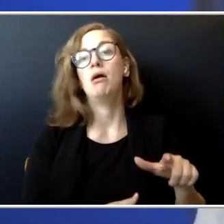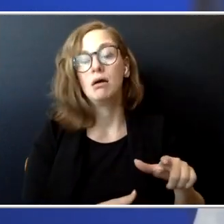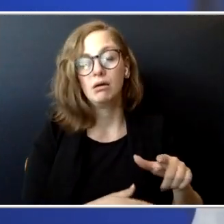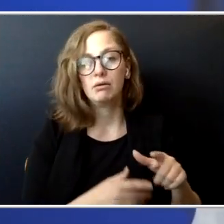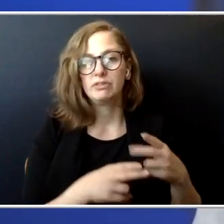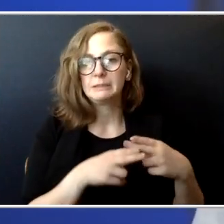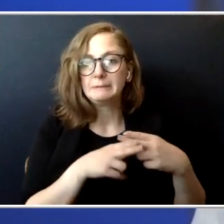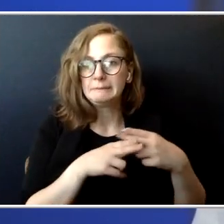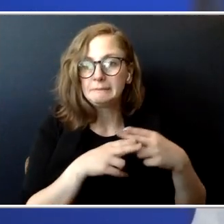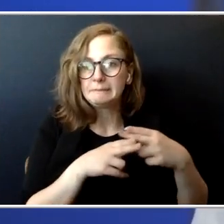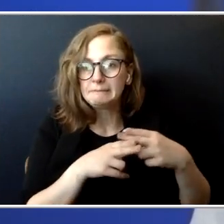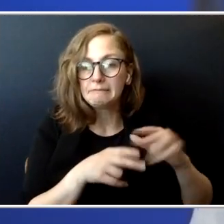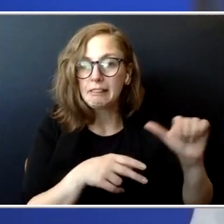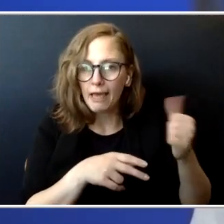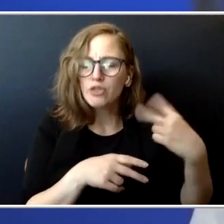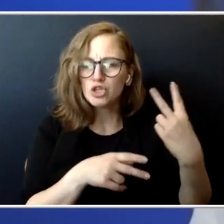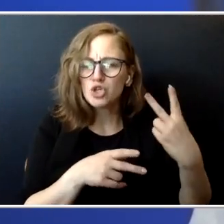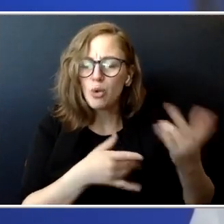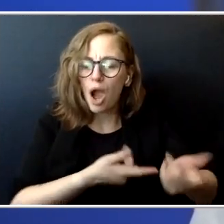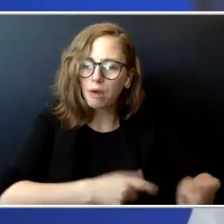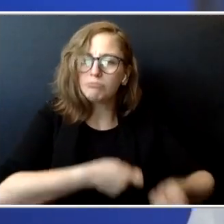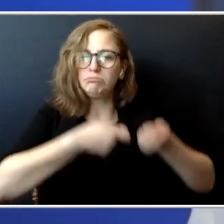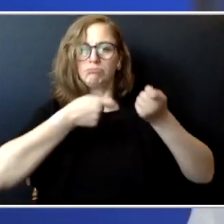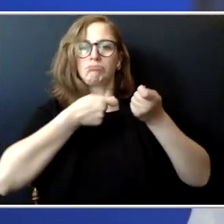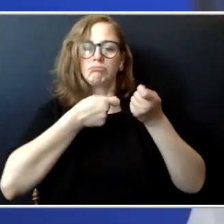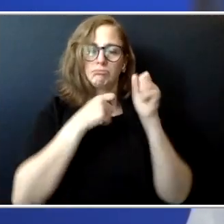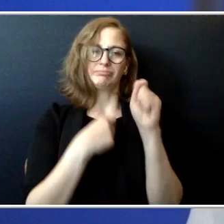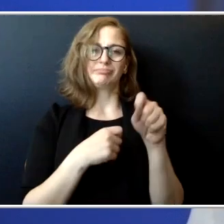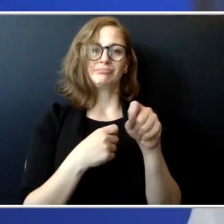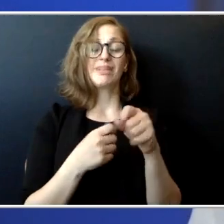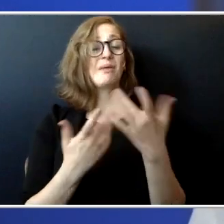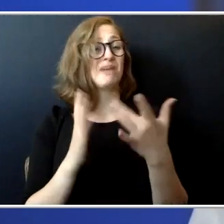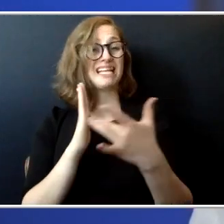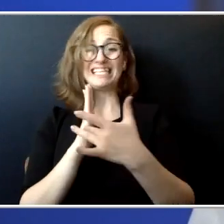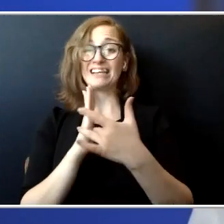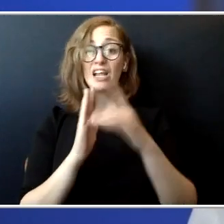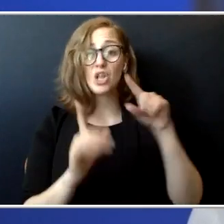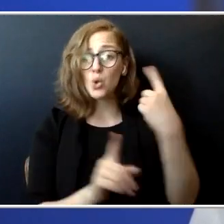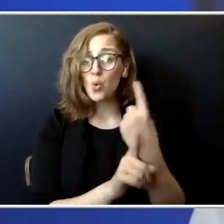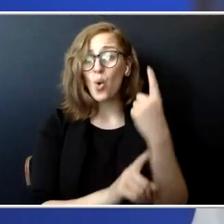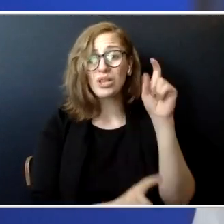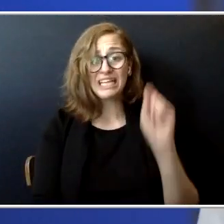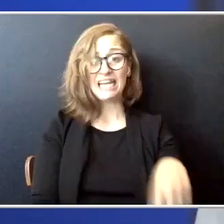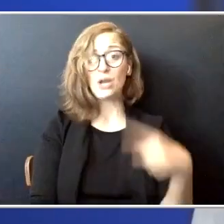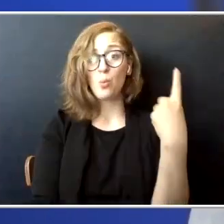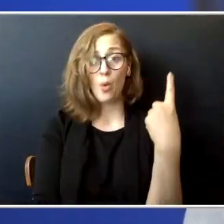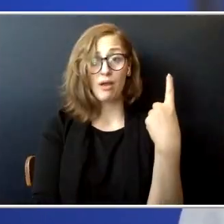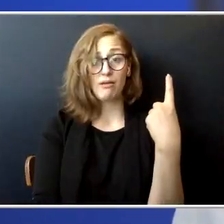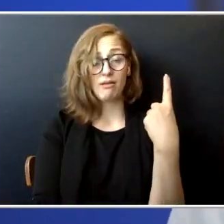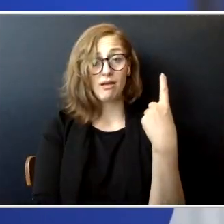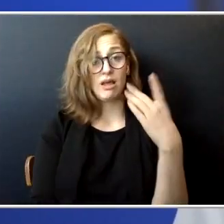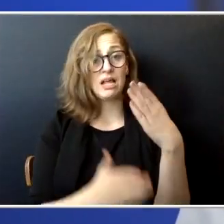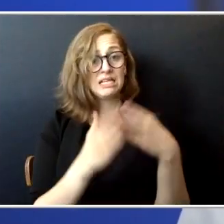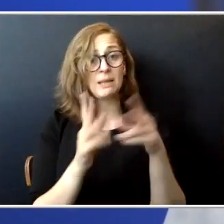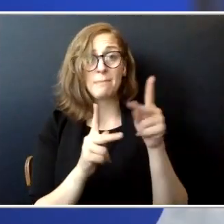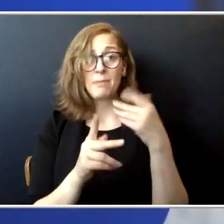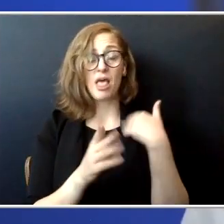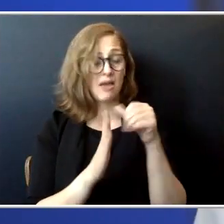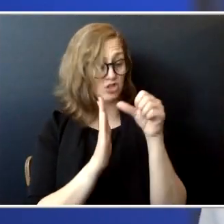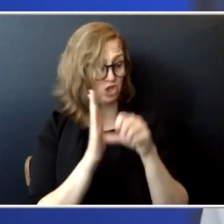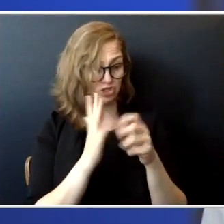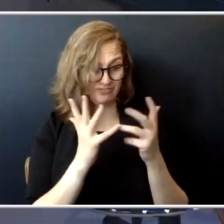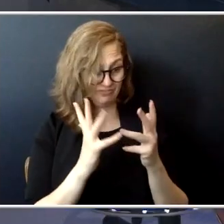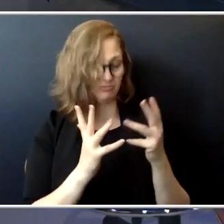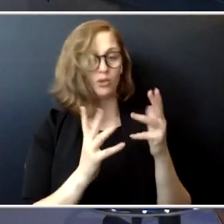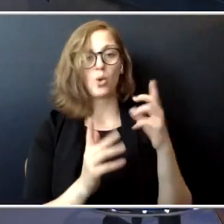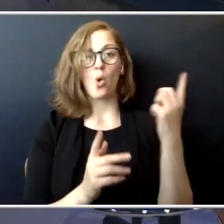time. But you technically only need 1, and some people only have a half of one after surgery, depending on the problem, to be okay. And